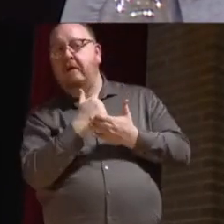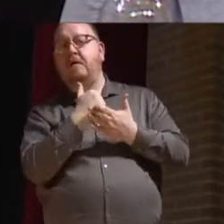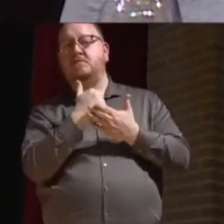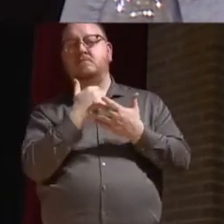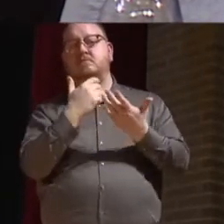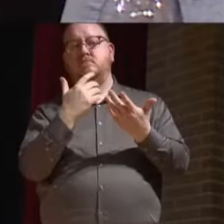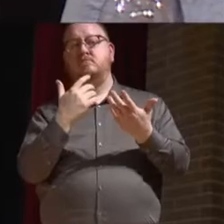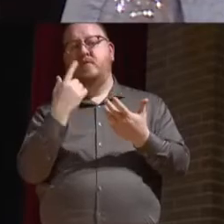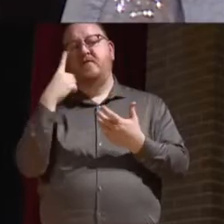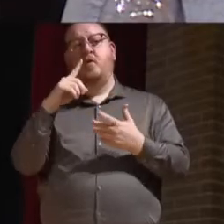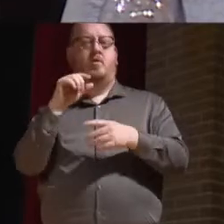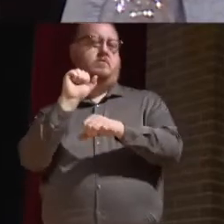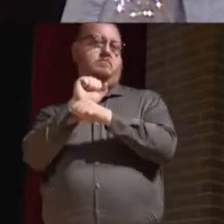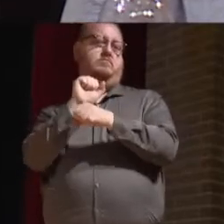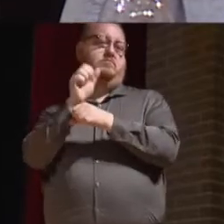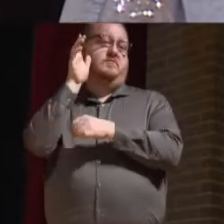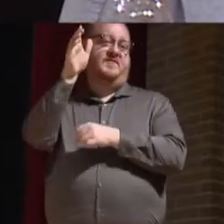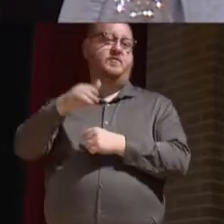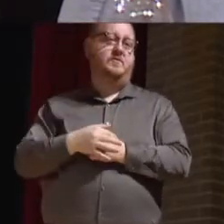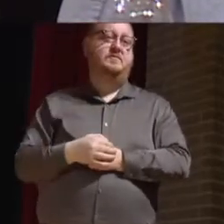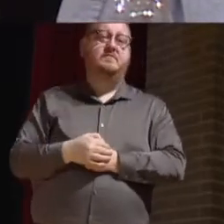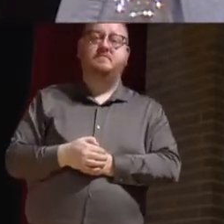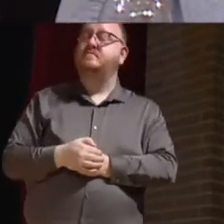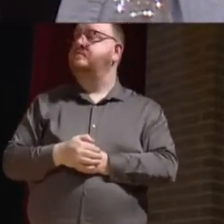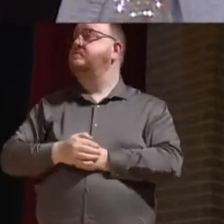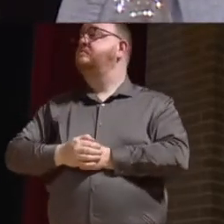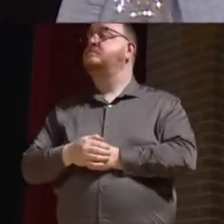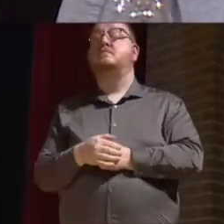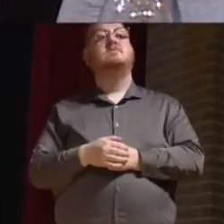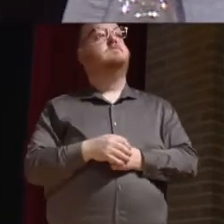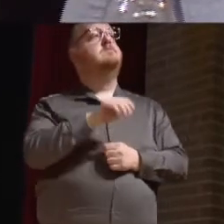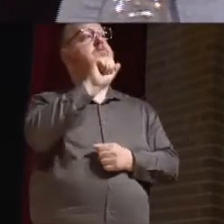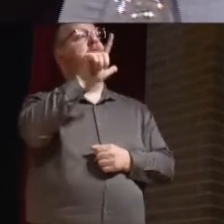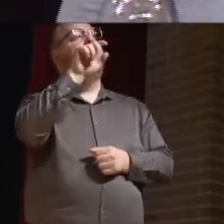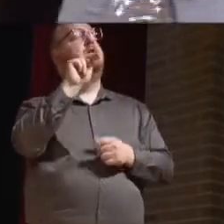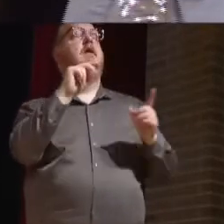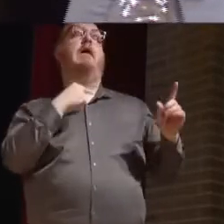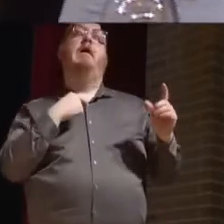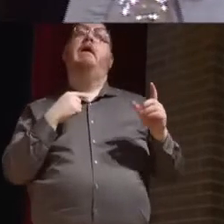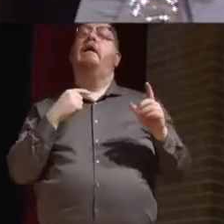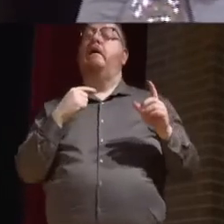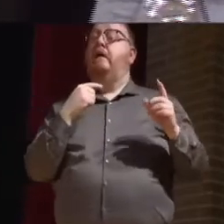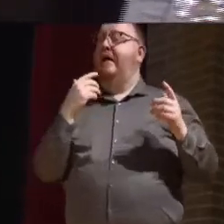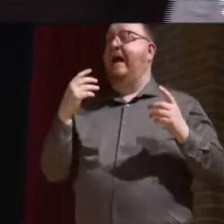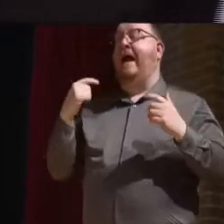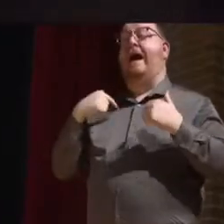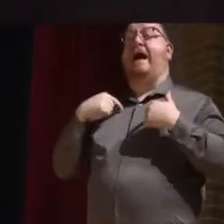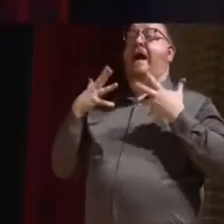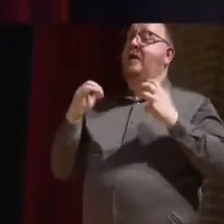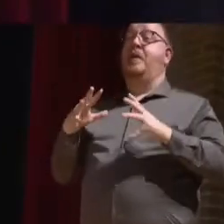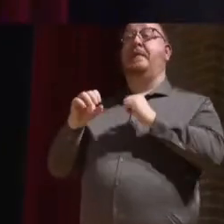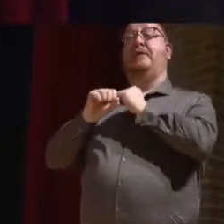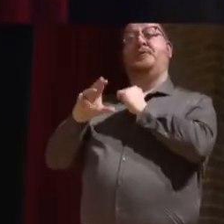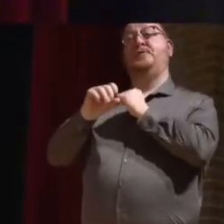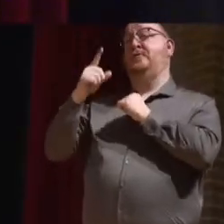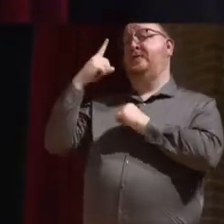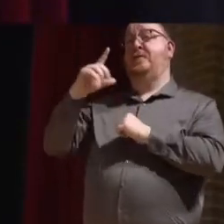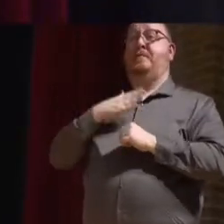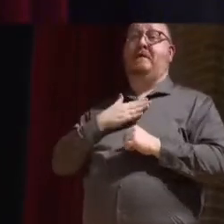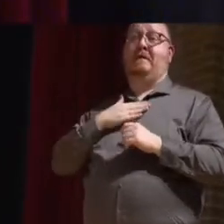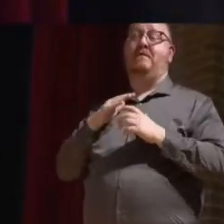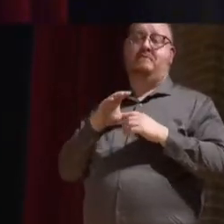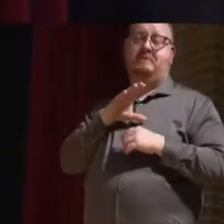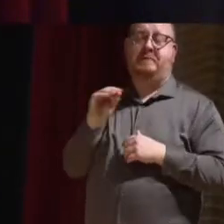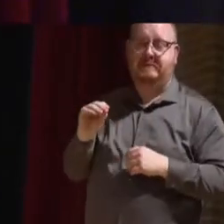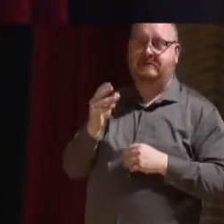find employment. I really don't want this to sound like a commercial for my store in Flint, but we launched that